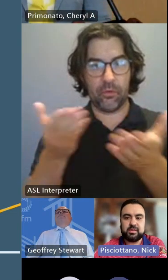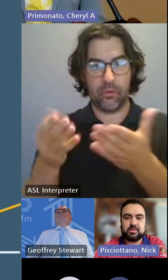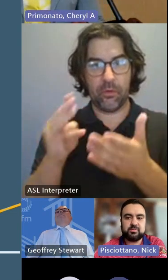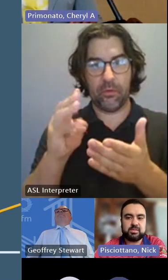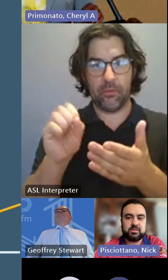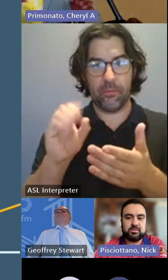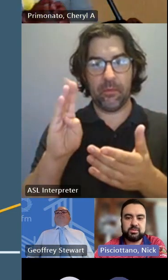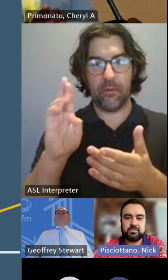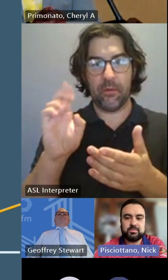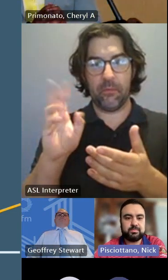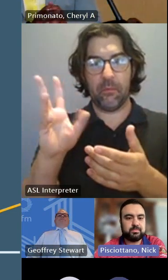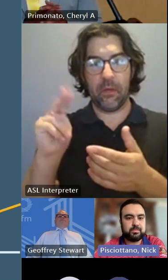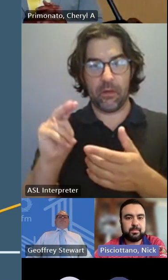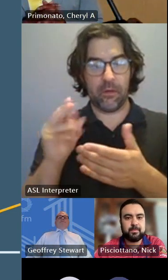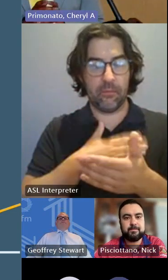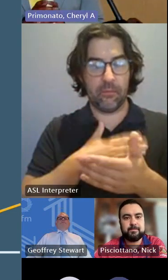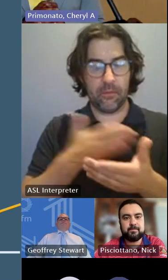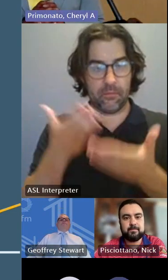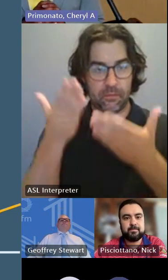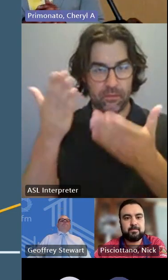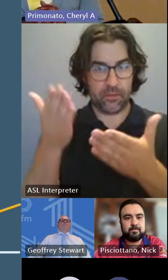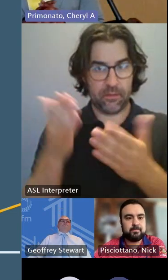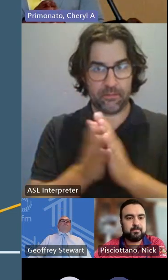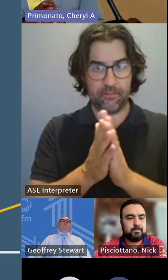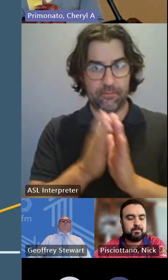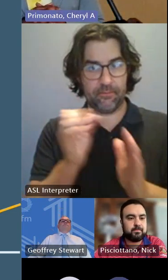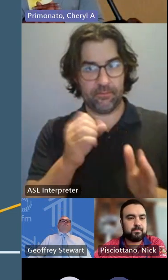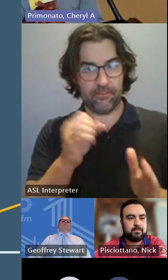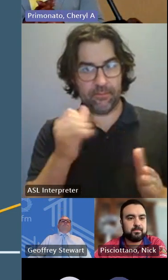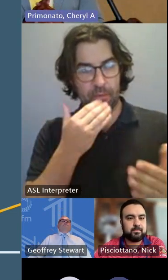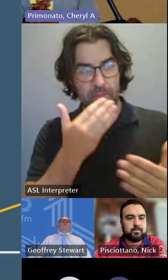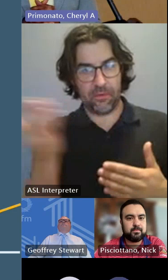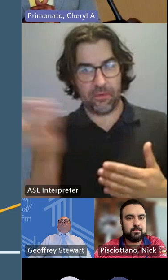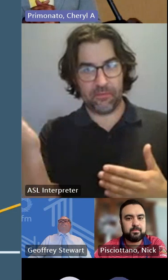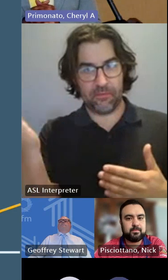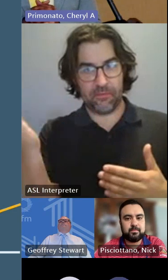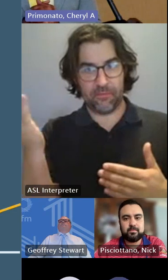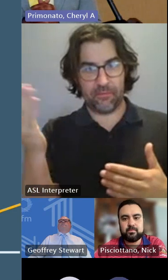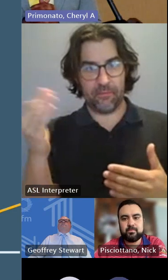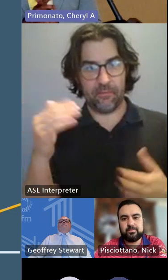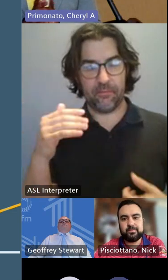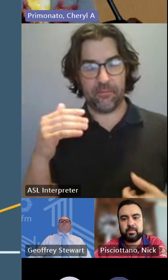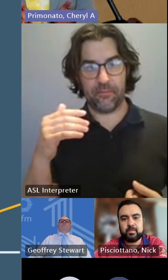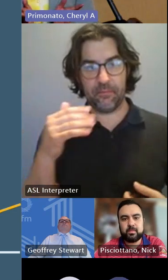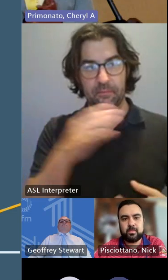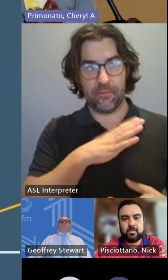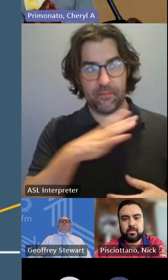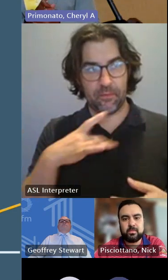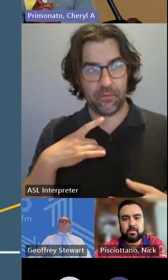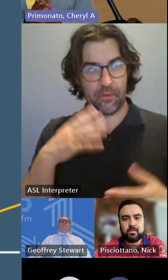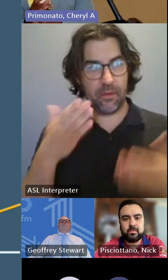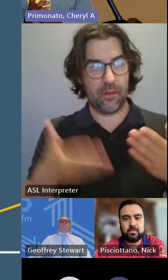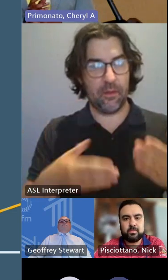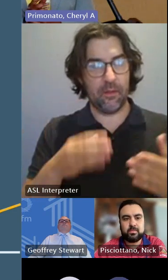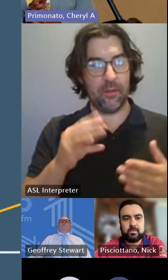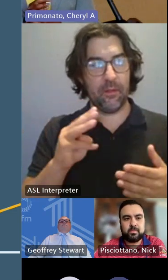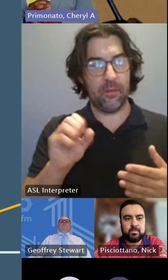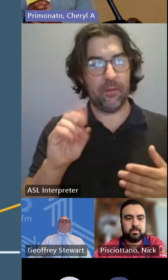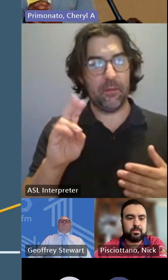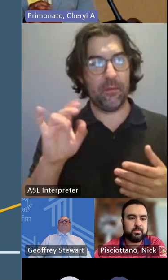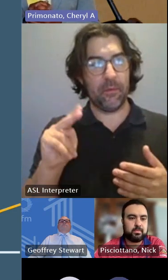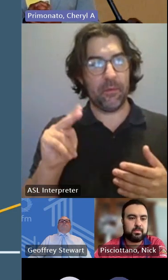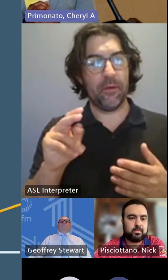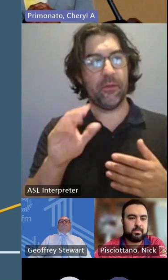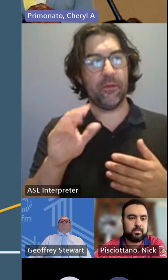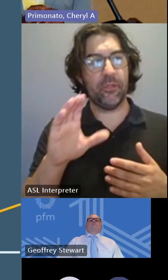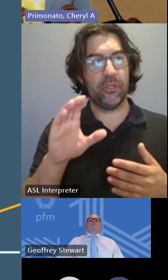please present this resolution? Yes, good morning, committee and board members. My name is Dominica Brown. I'm the Chief Financial Officer